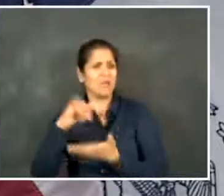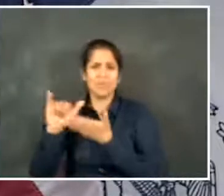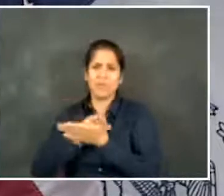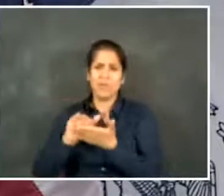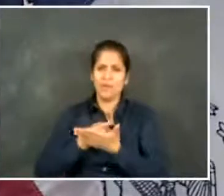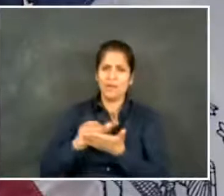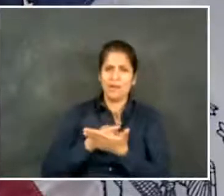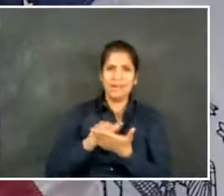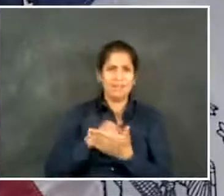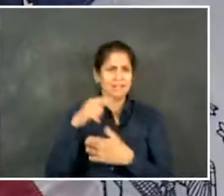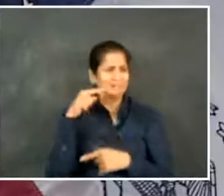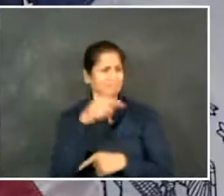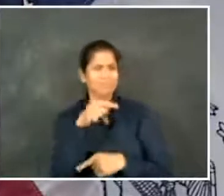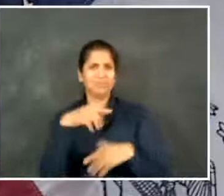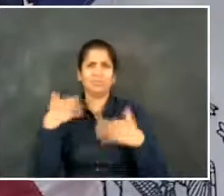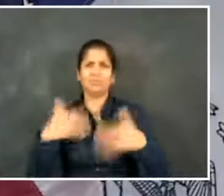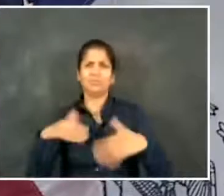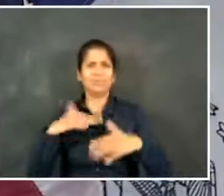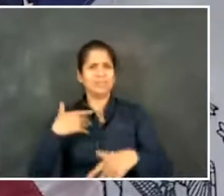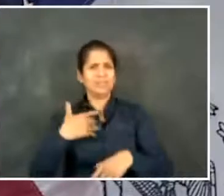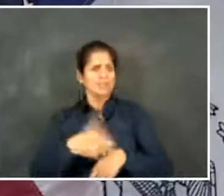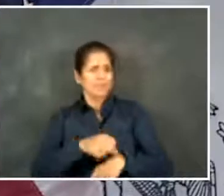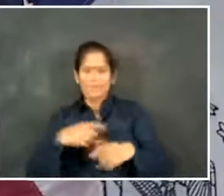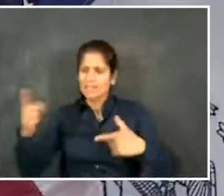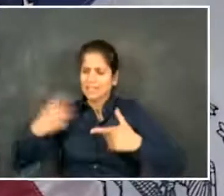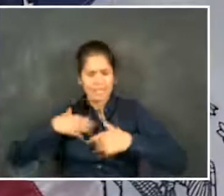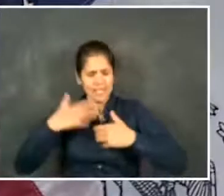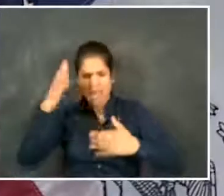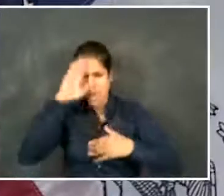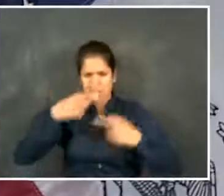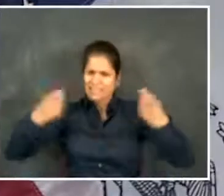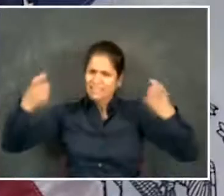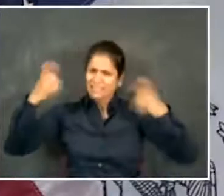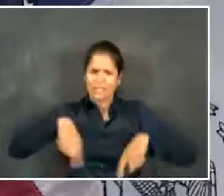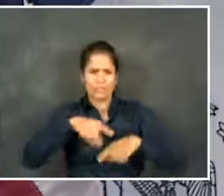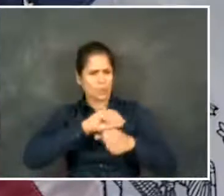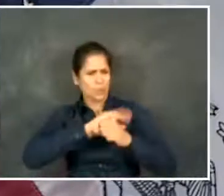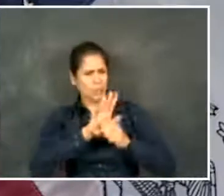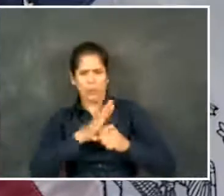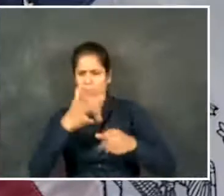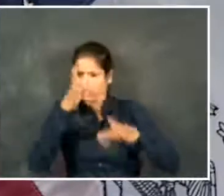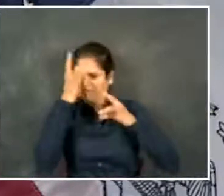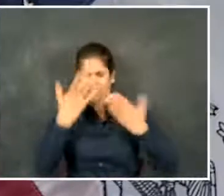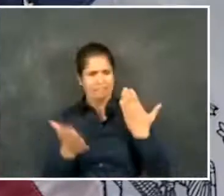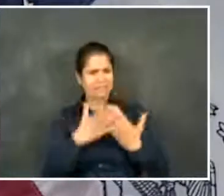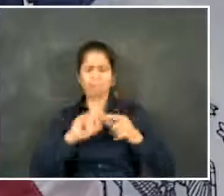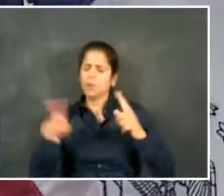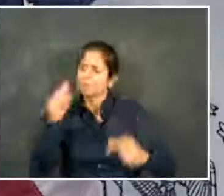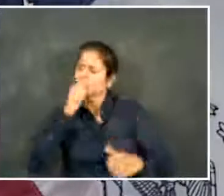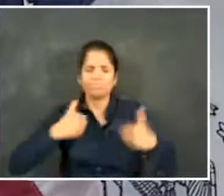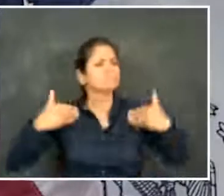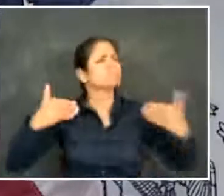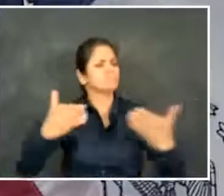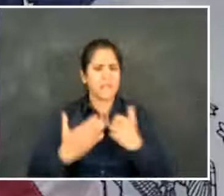us. So to the Carey family, we honor